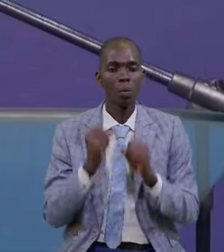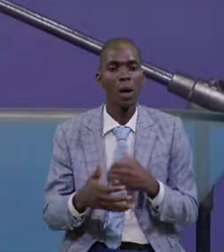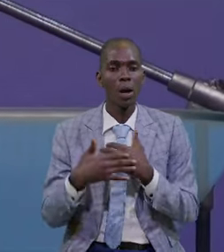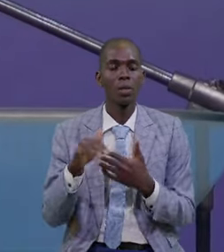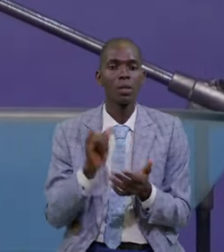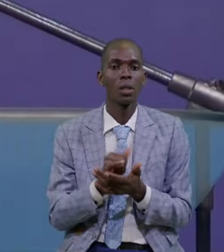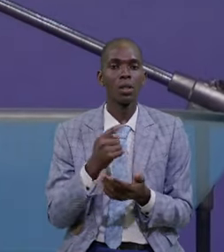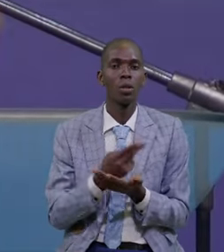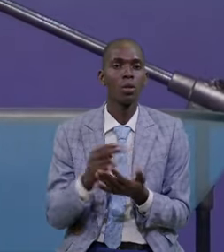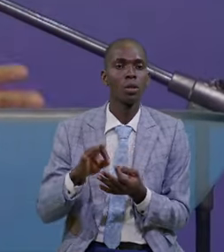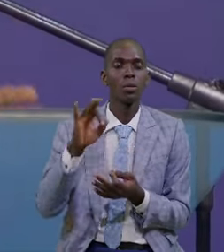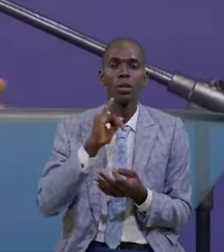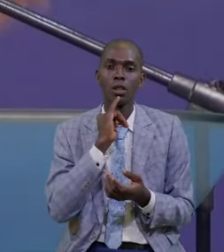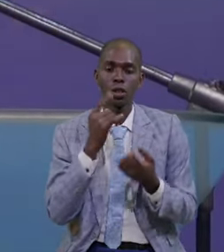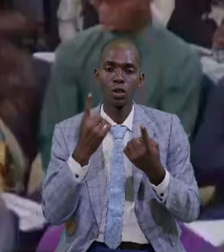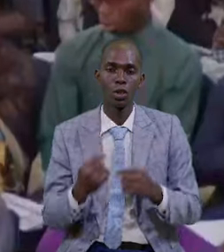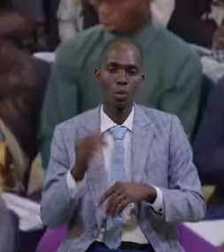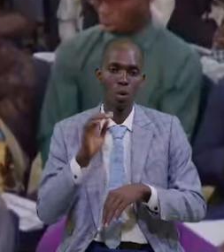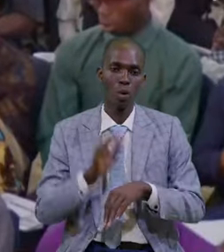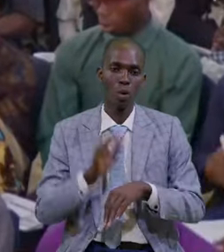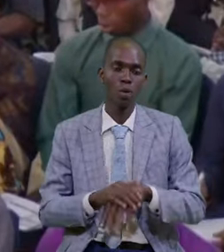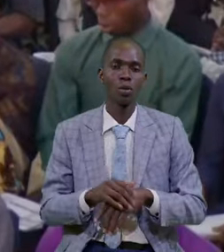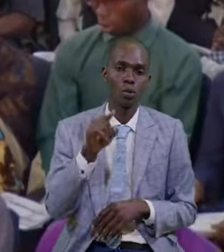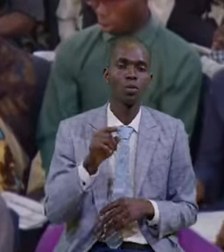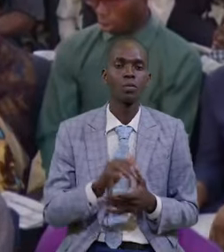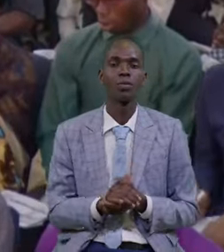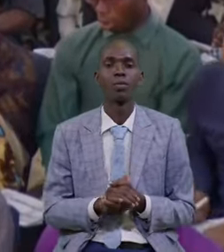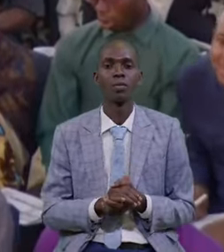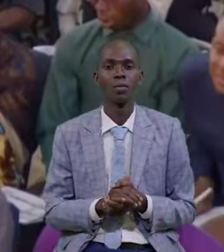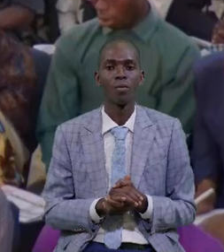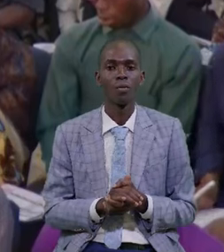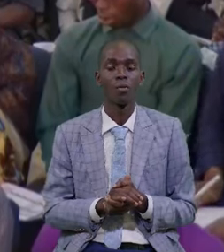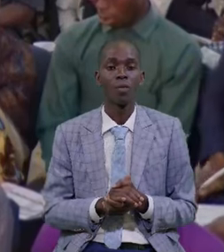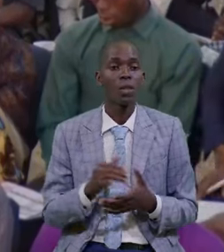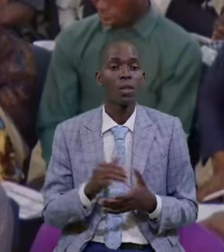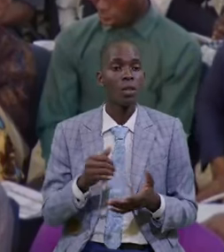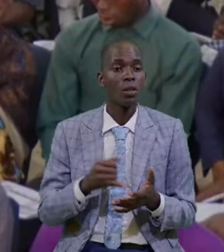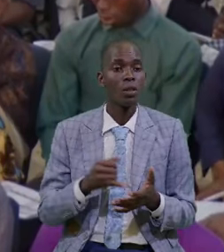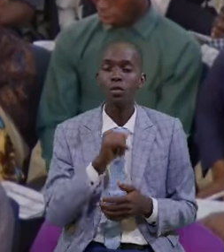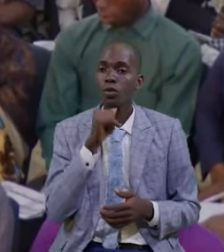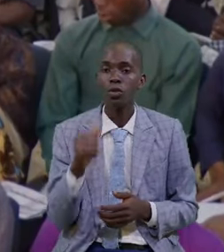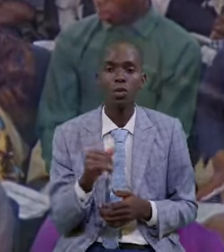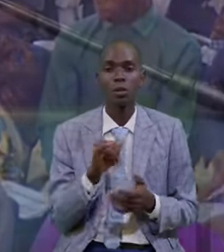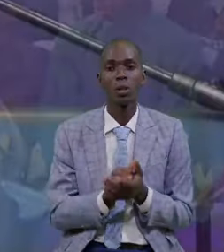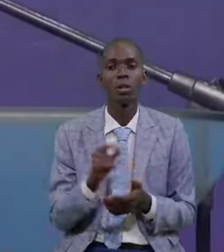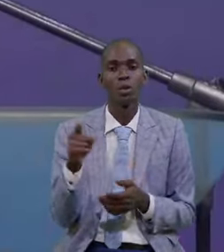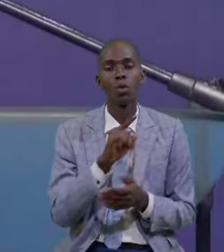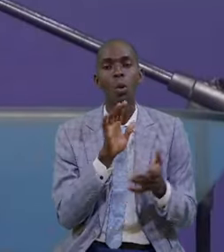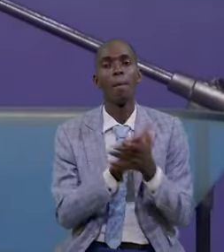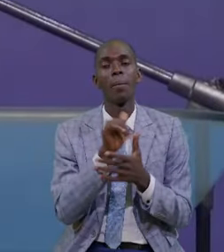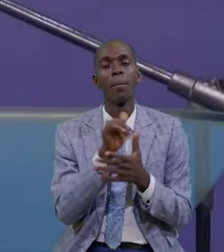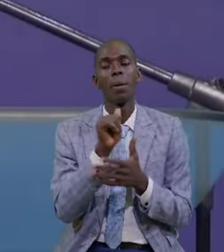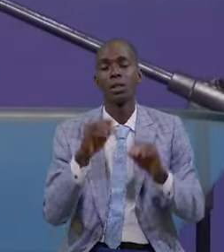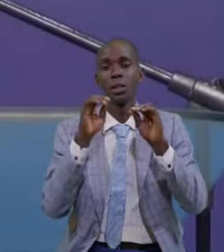Ghost is come upon you. It's not just, I believe the doctrine. There's